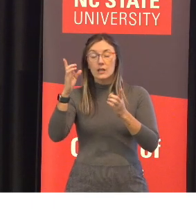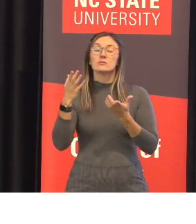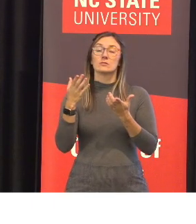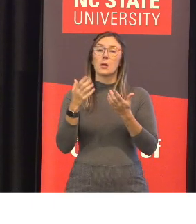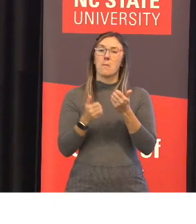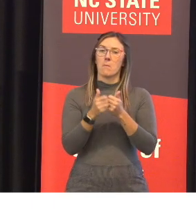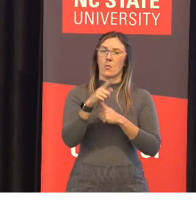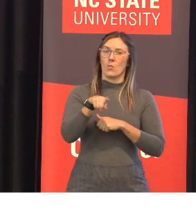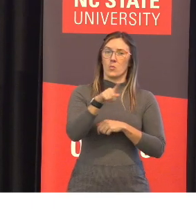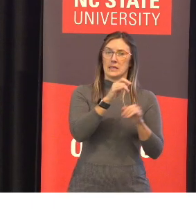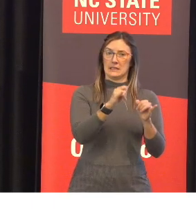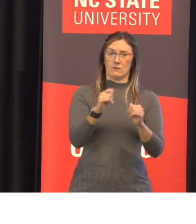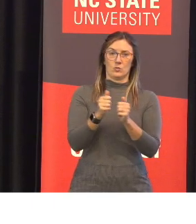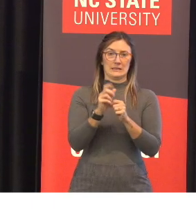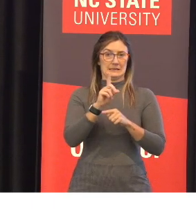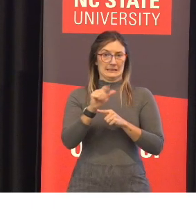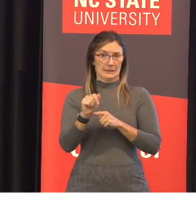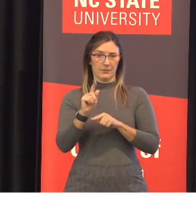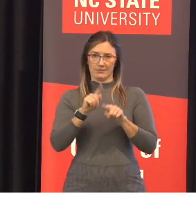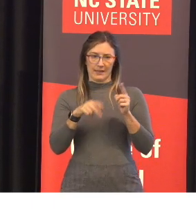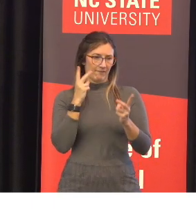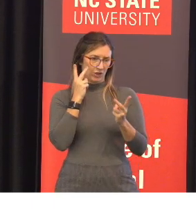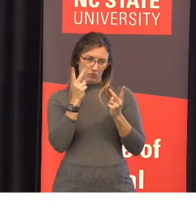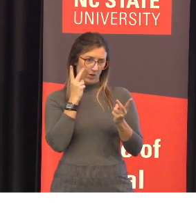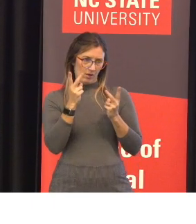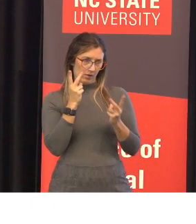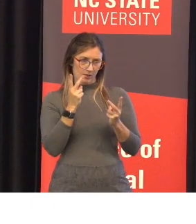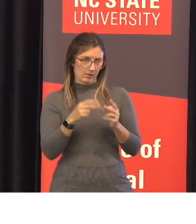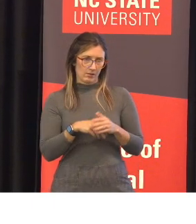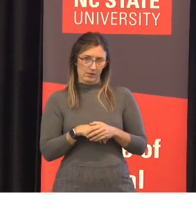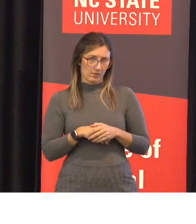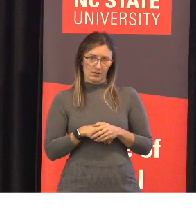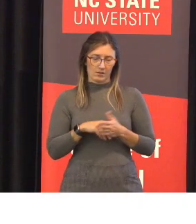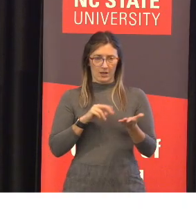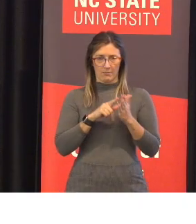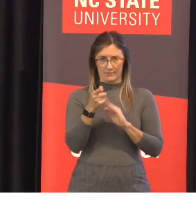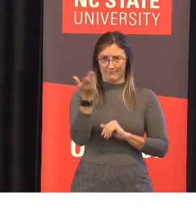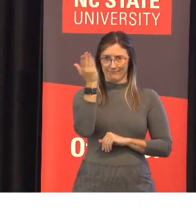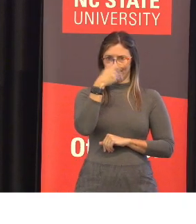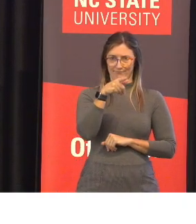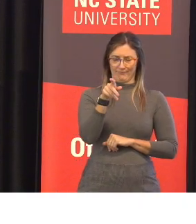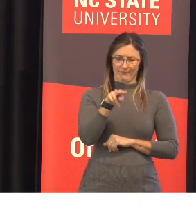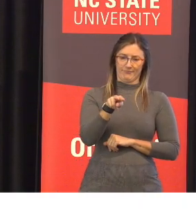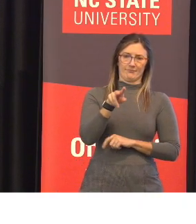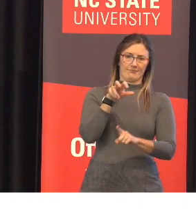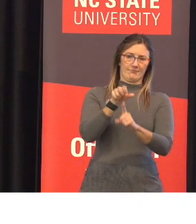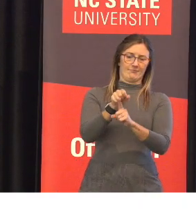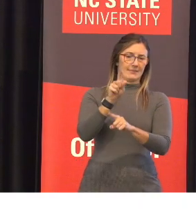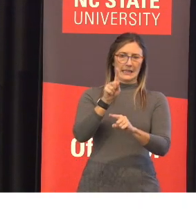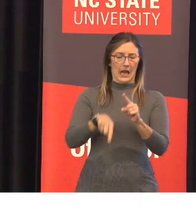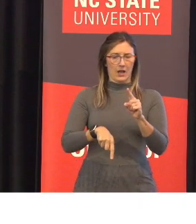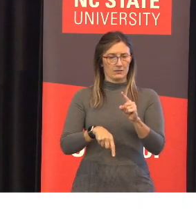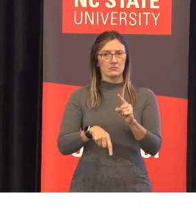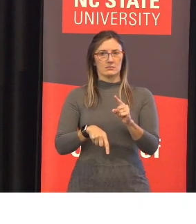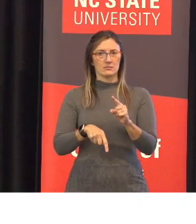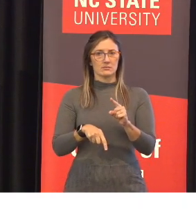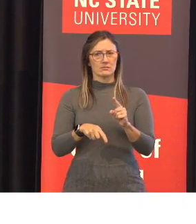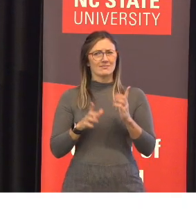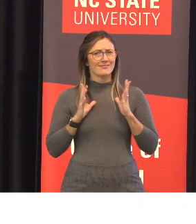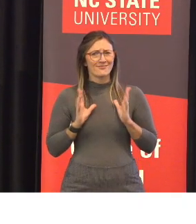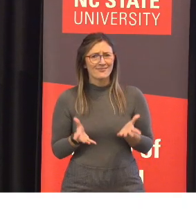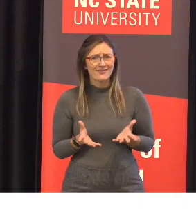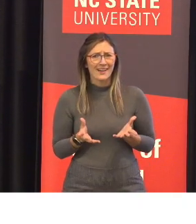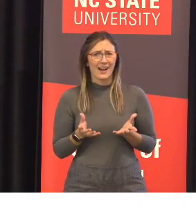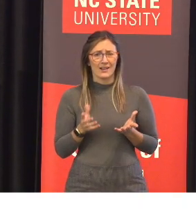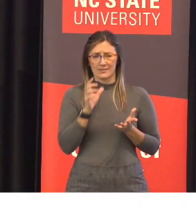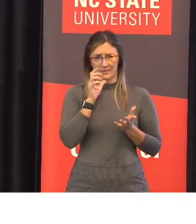have invisible disabilities. So we wouldn't know that they happen to have a disability, and that's okay. We don't